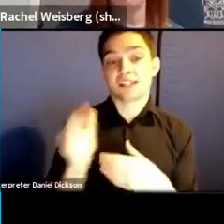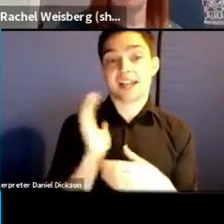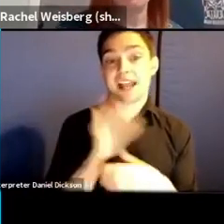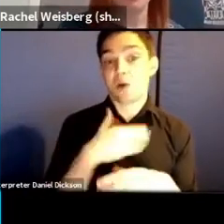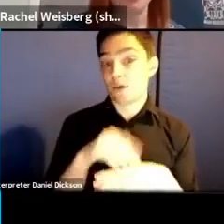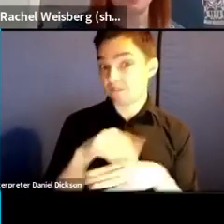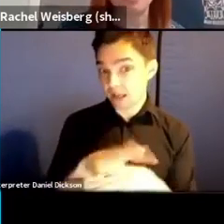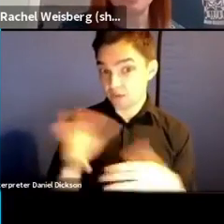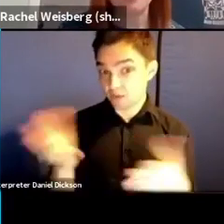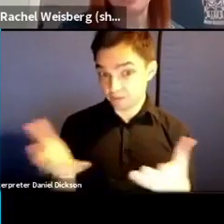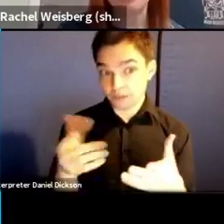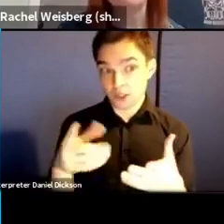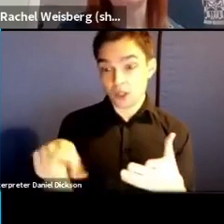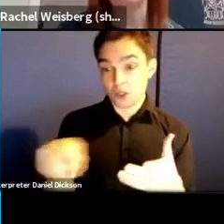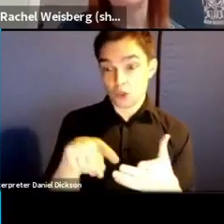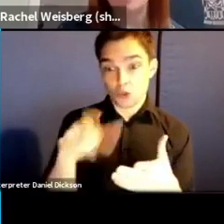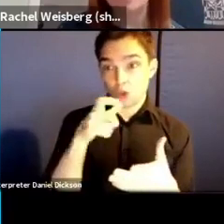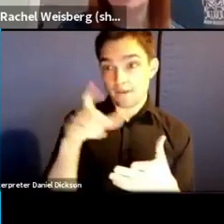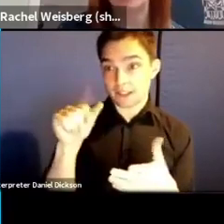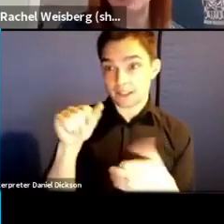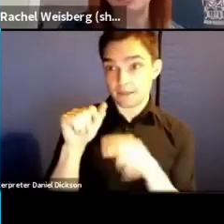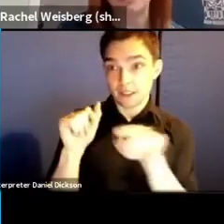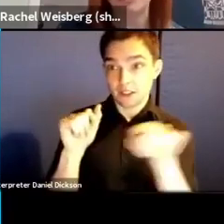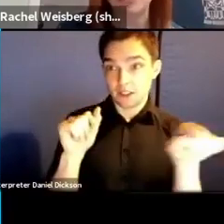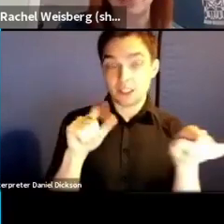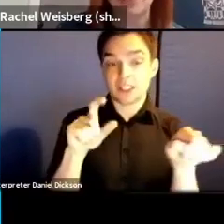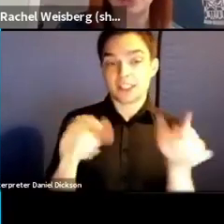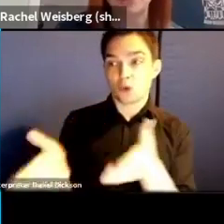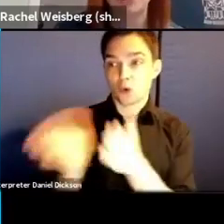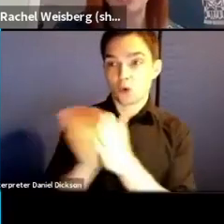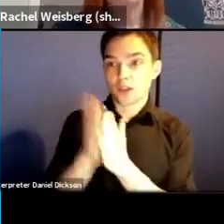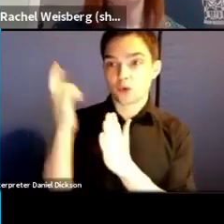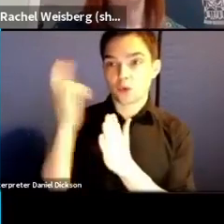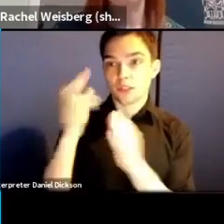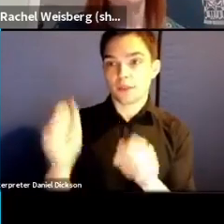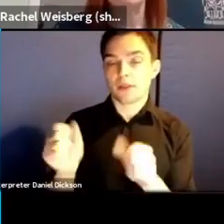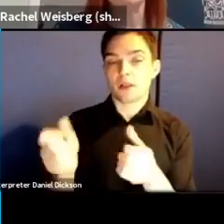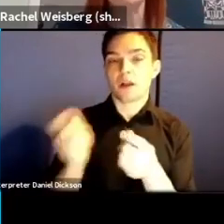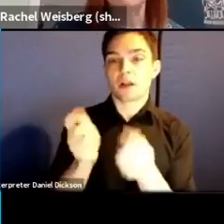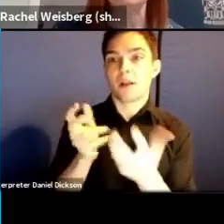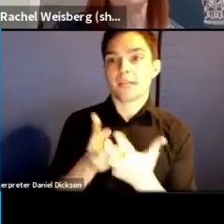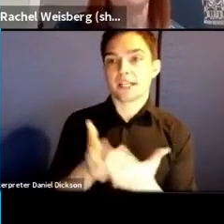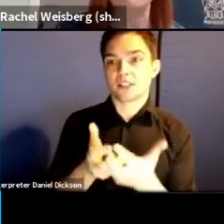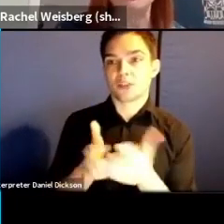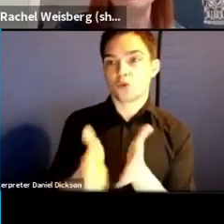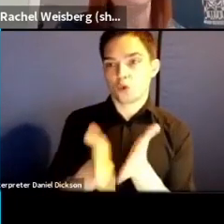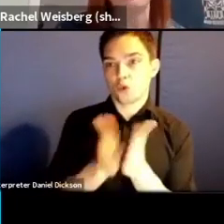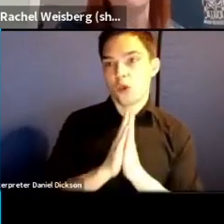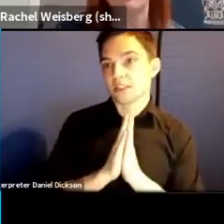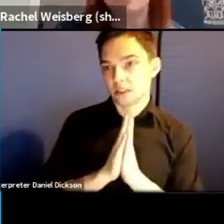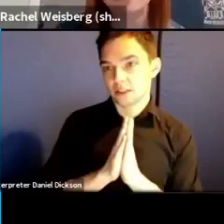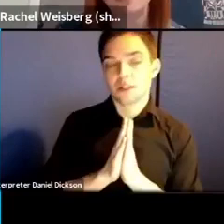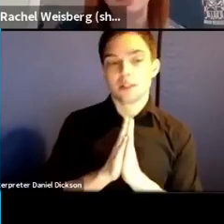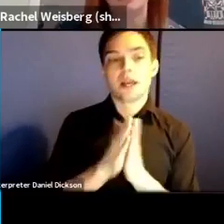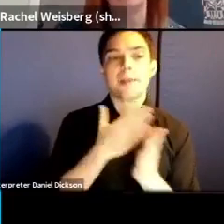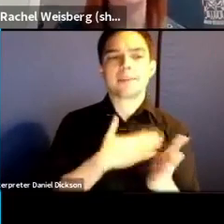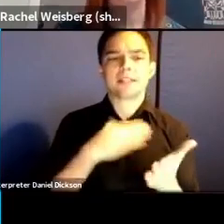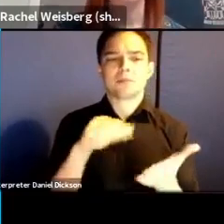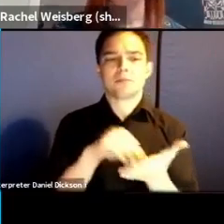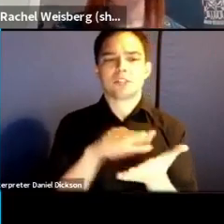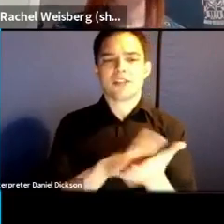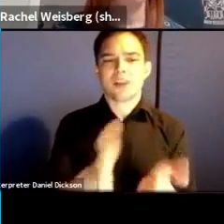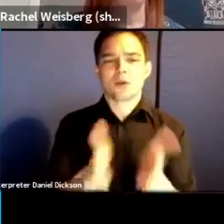is that you as a person with a disability needs to request the reasonable accommodation. Please, please, please put that request in